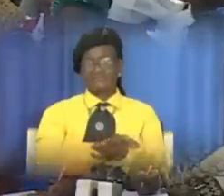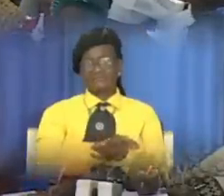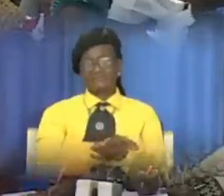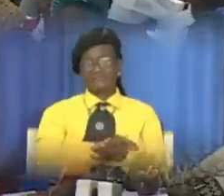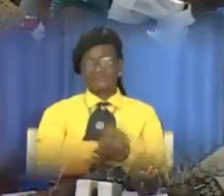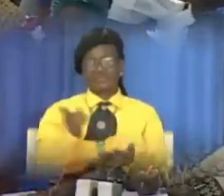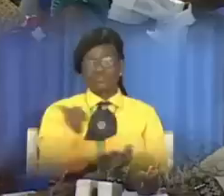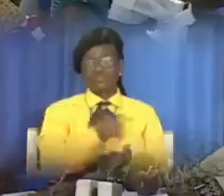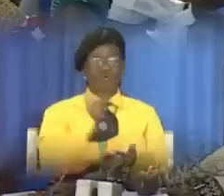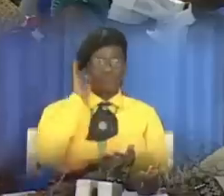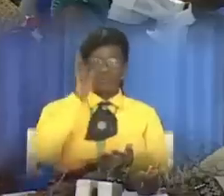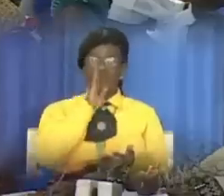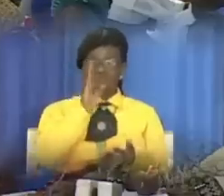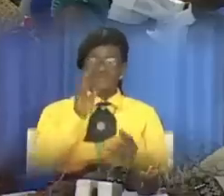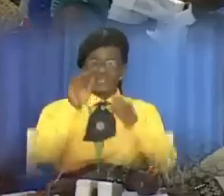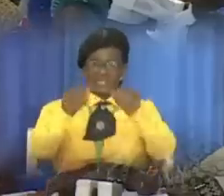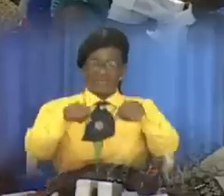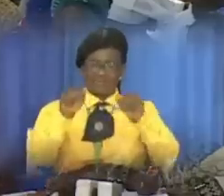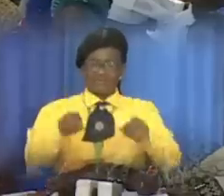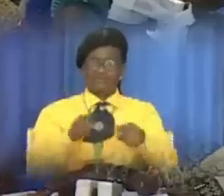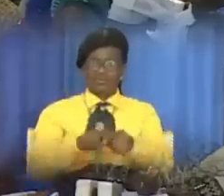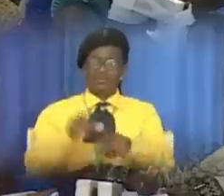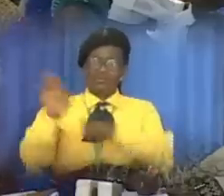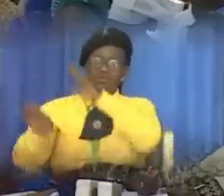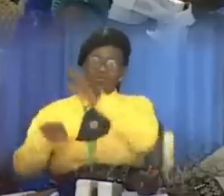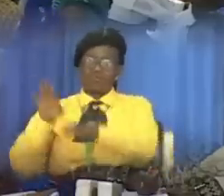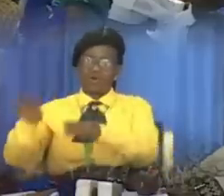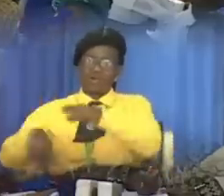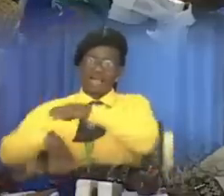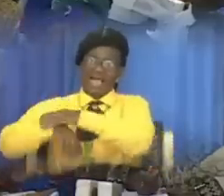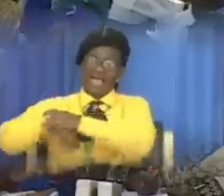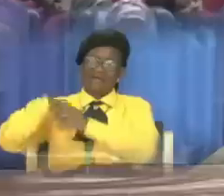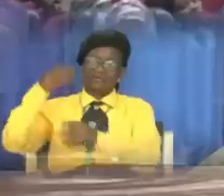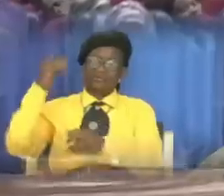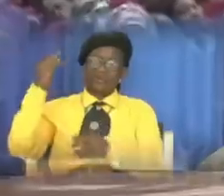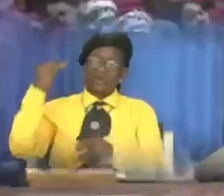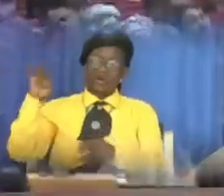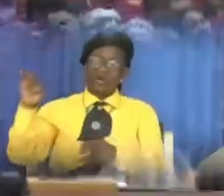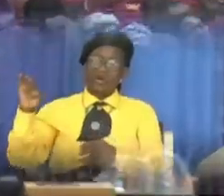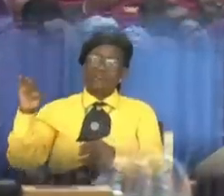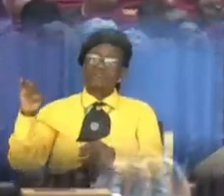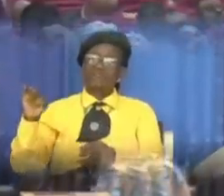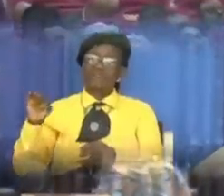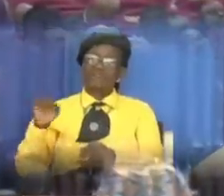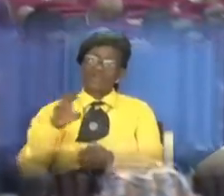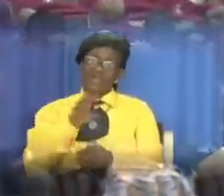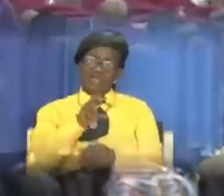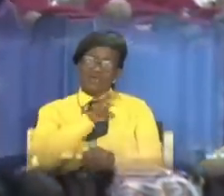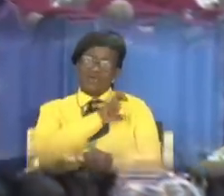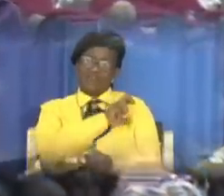You'll be able to walk out of prison that the enemy has put you into.